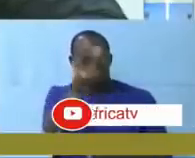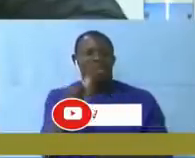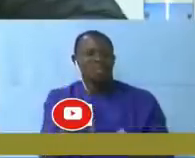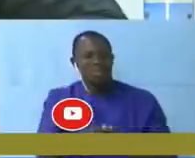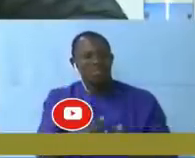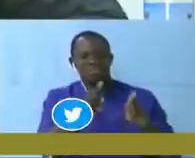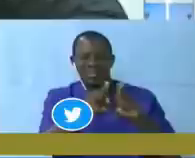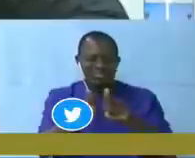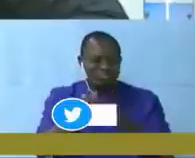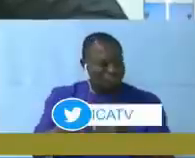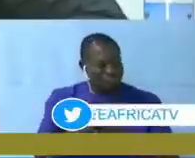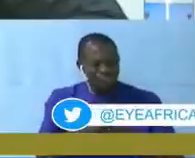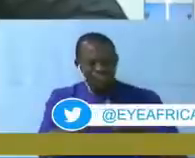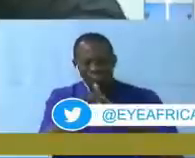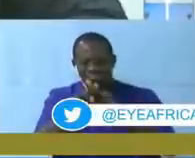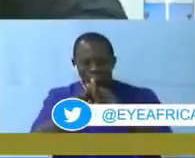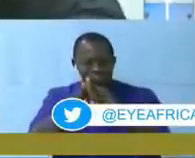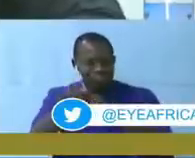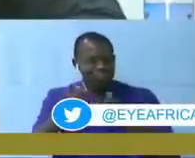similar bad things